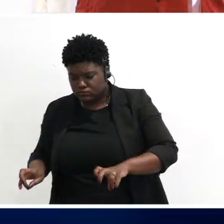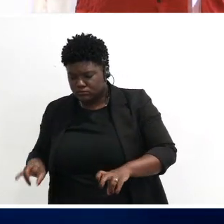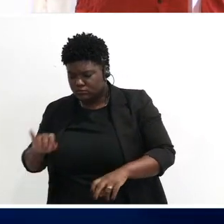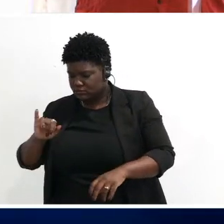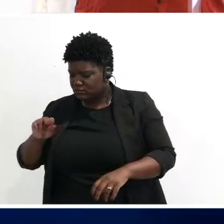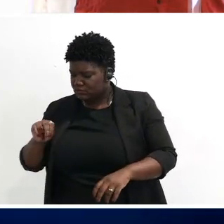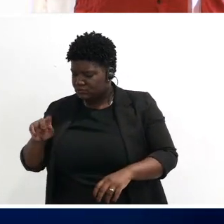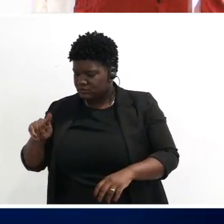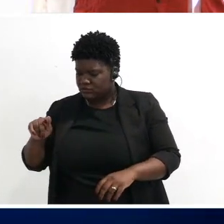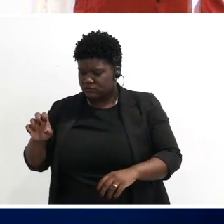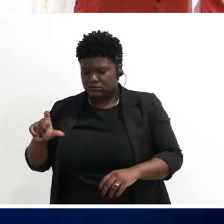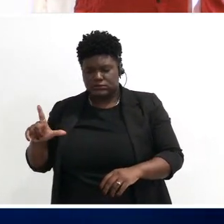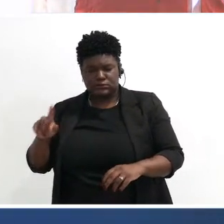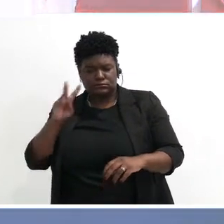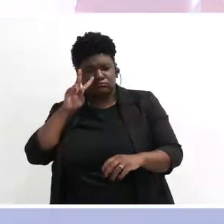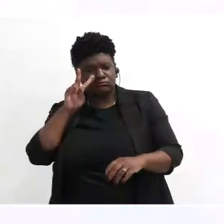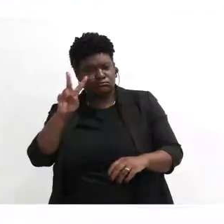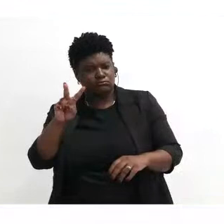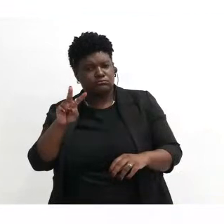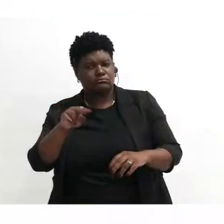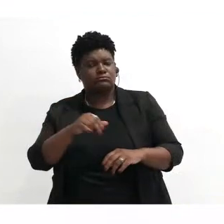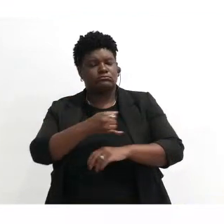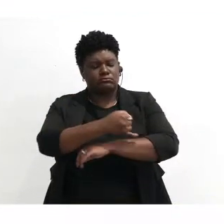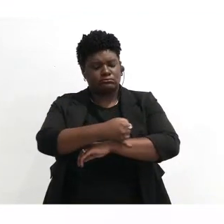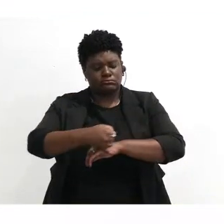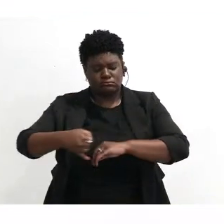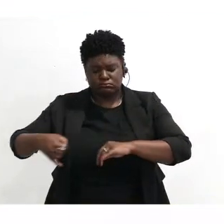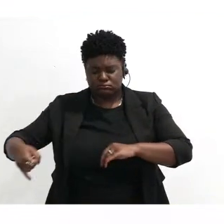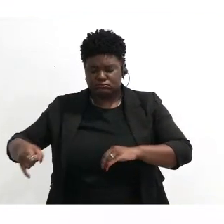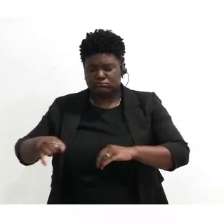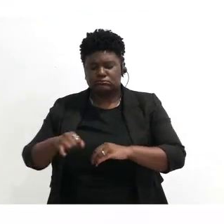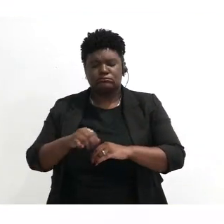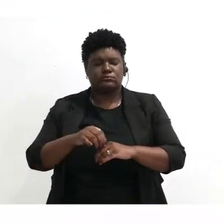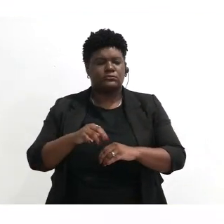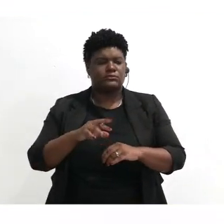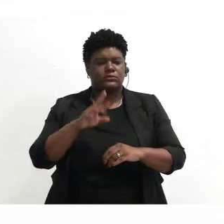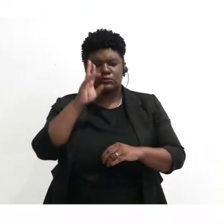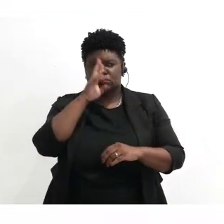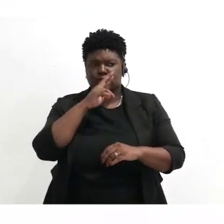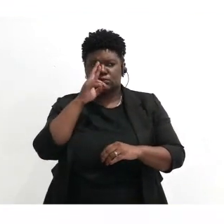is the thickness of the transistor area, and everything else is interconnect.